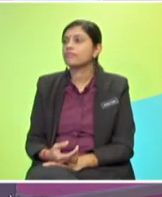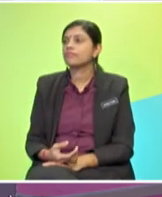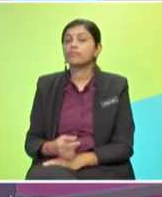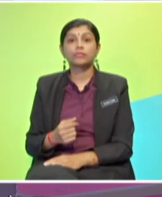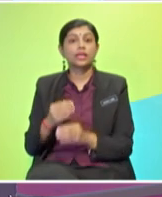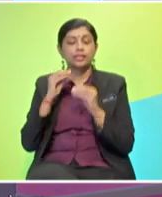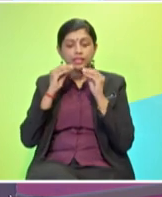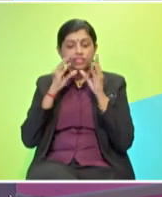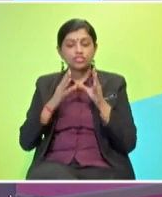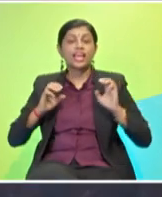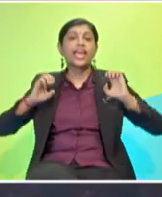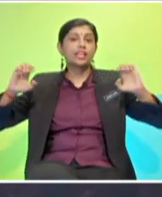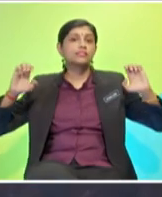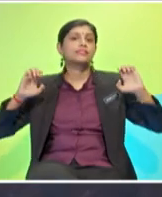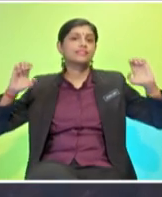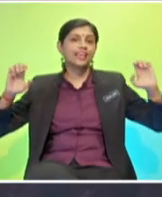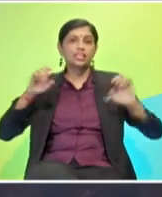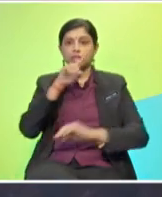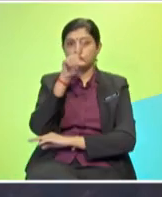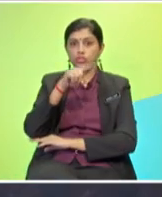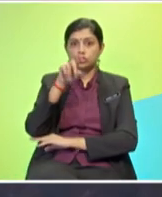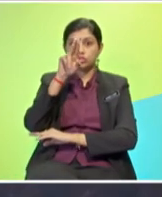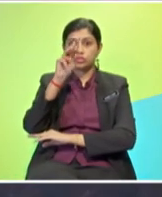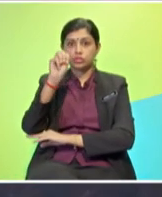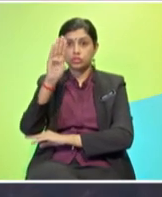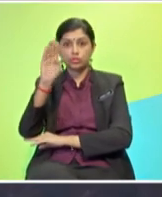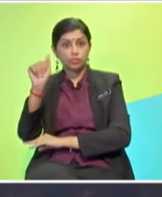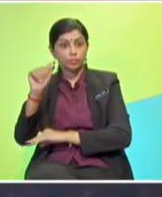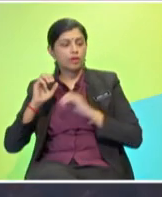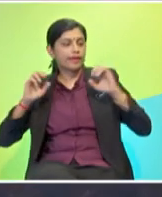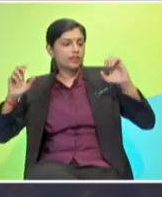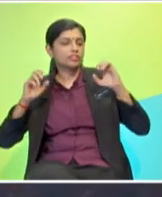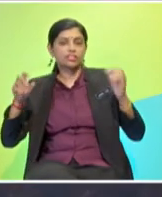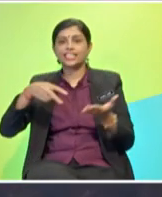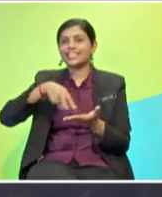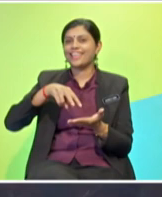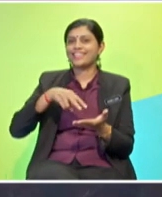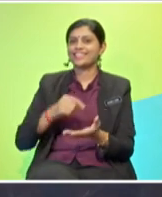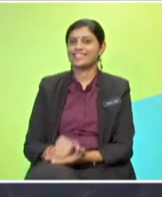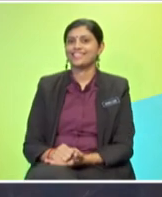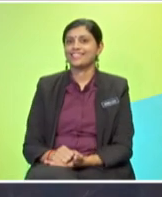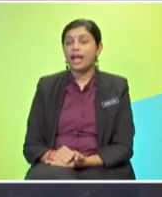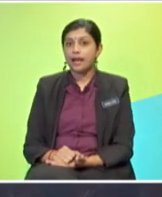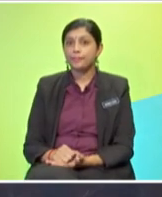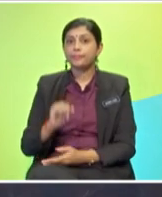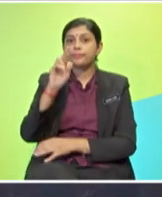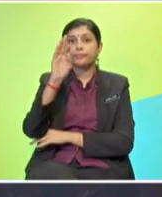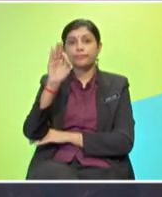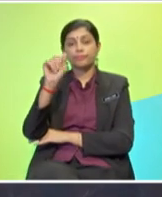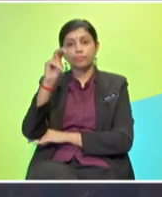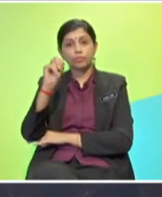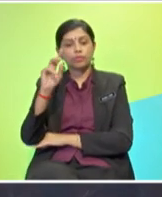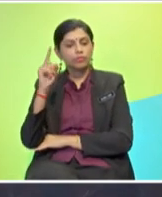exercise through dancing. Or exercise through dancing. Yeah. And also, I also love to dance because actually we can express